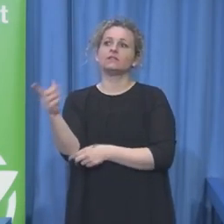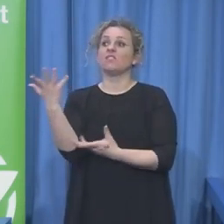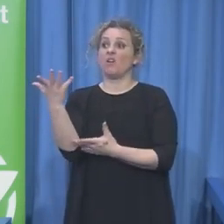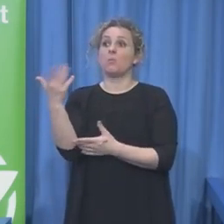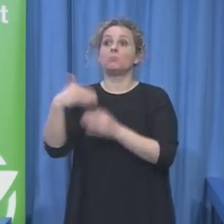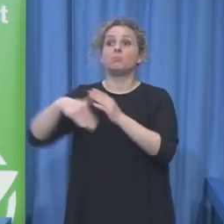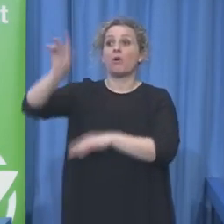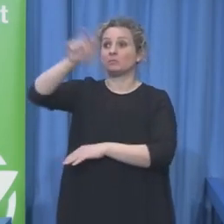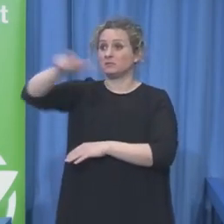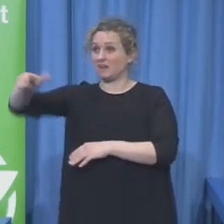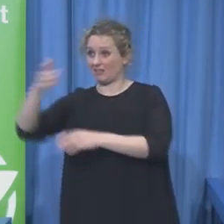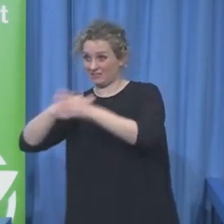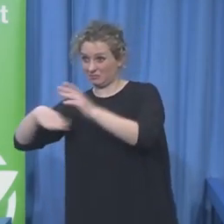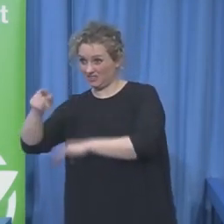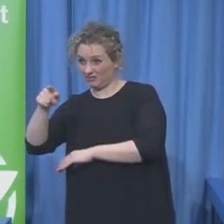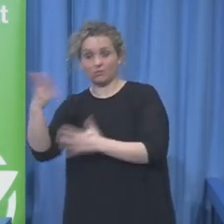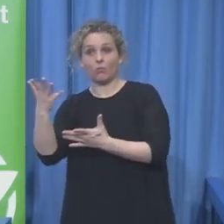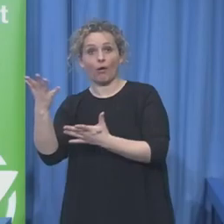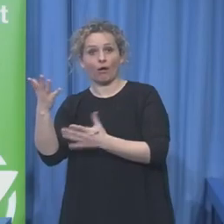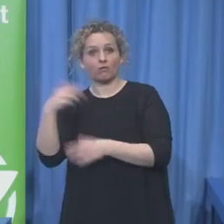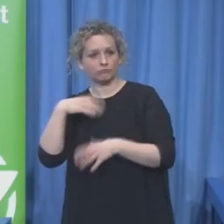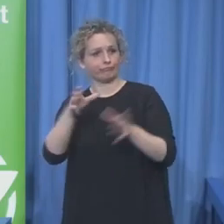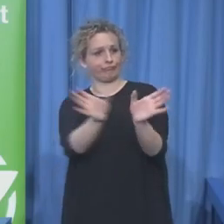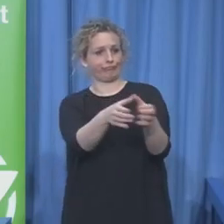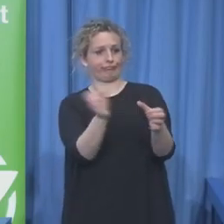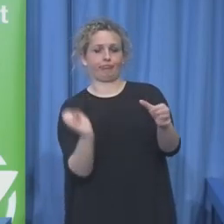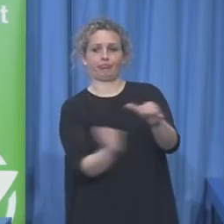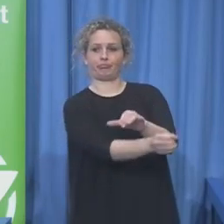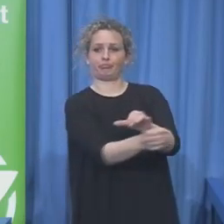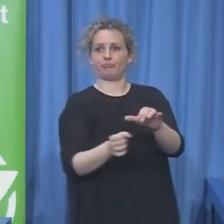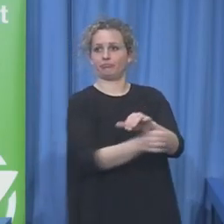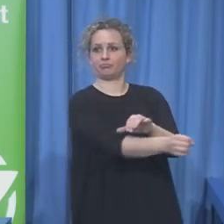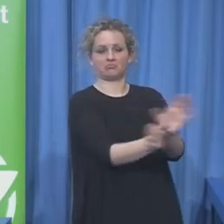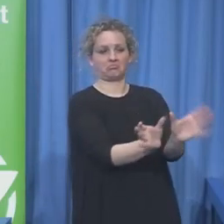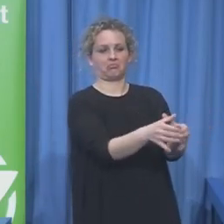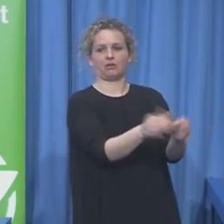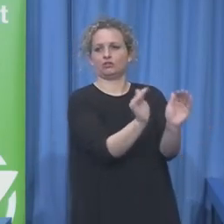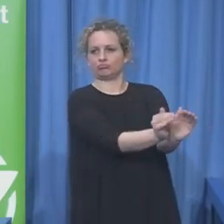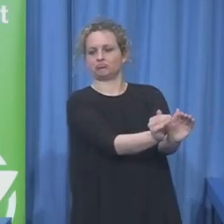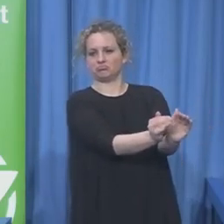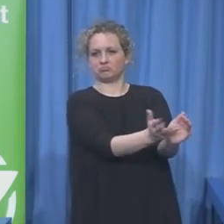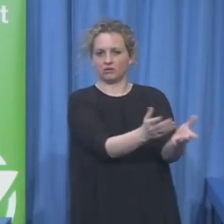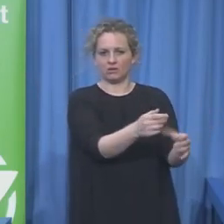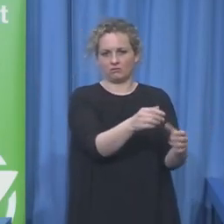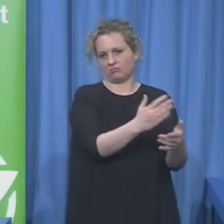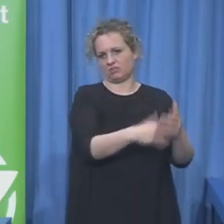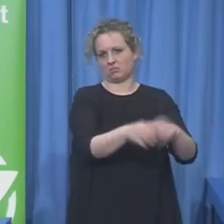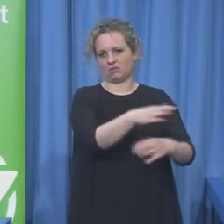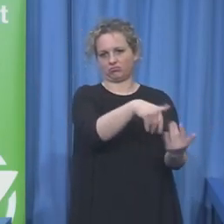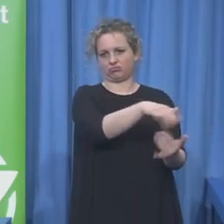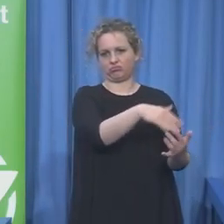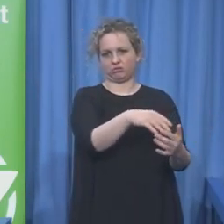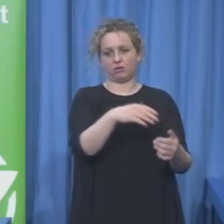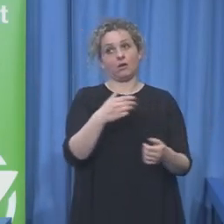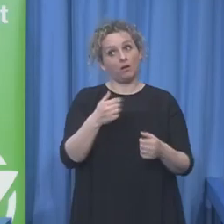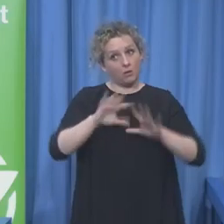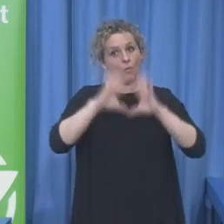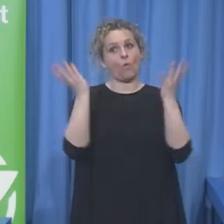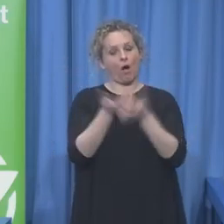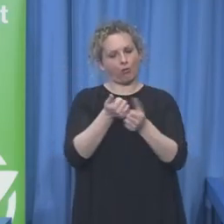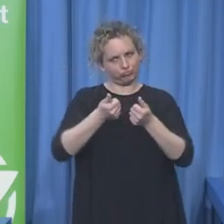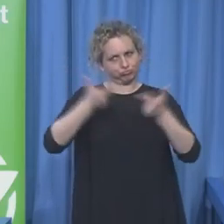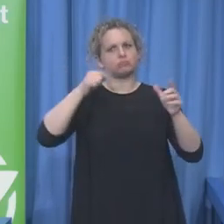published their so-called concluding observations on these reports, and if you study these concluding observations, you